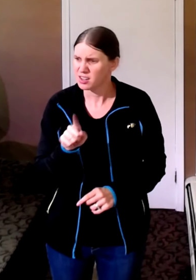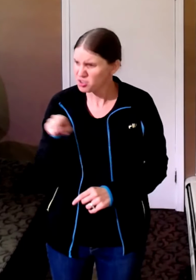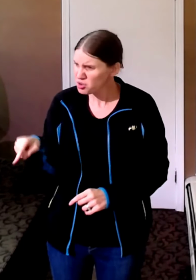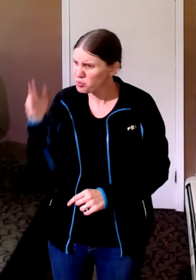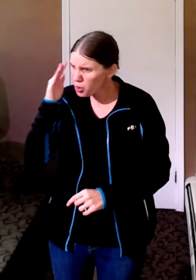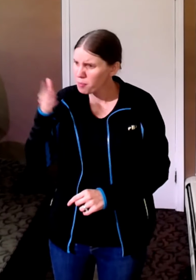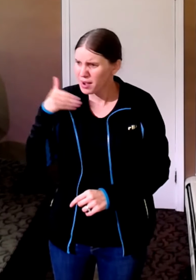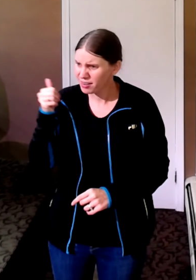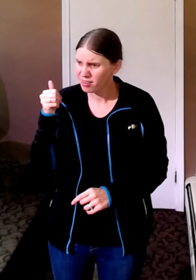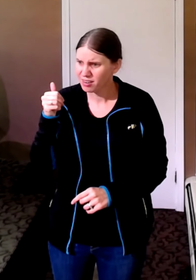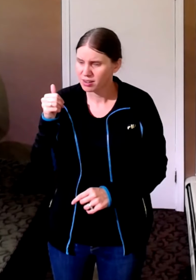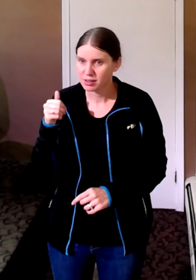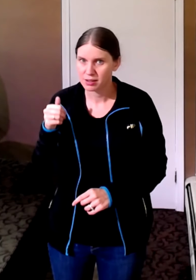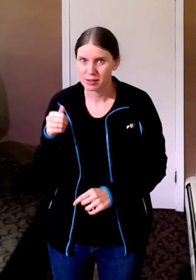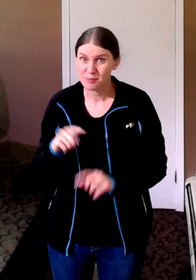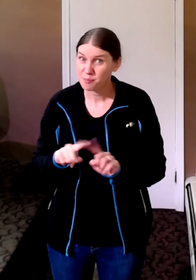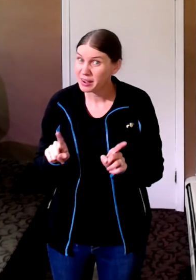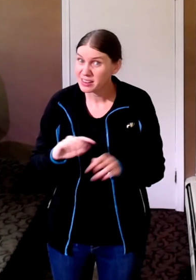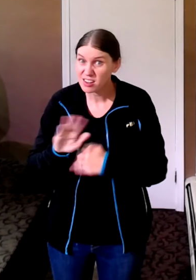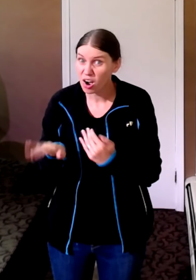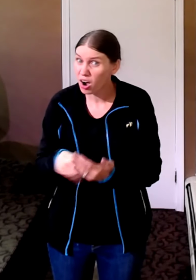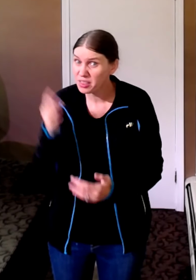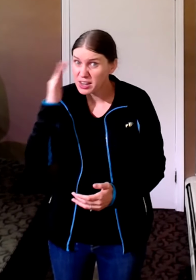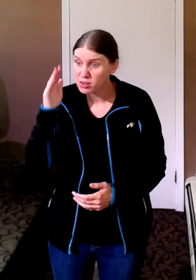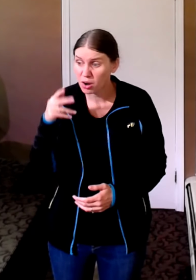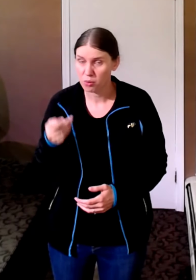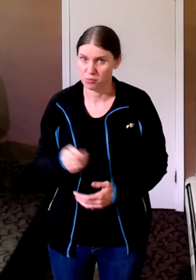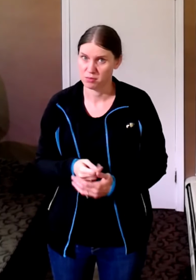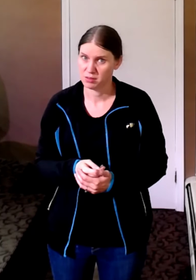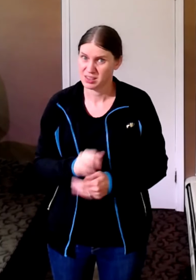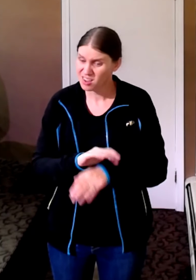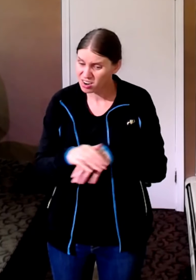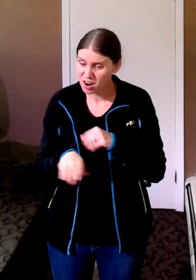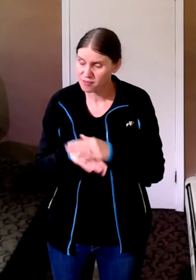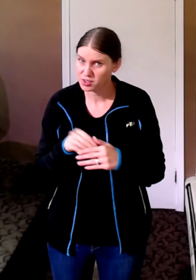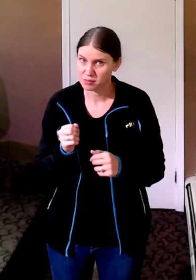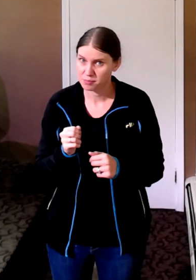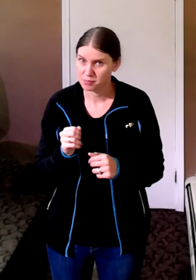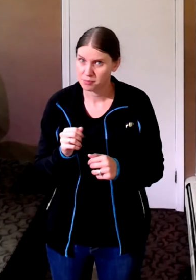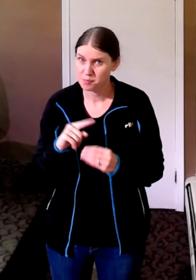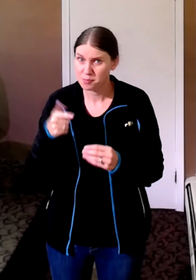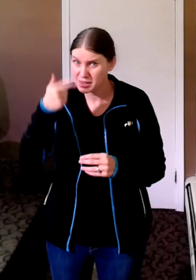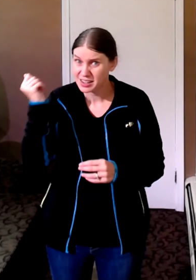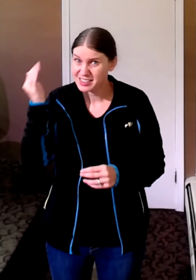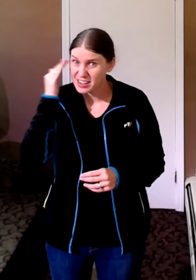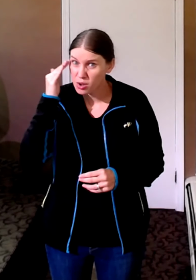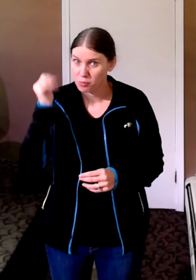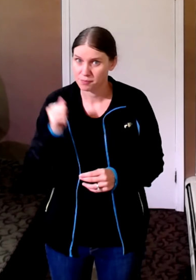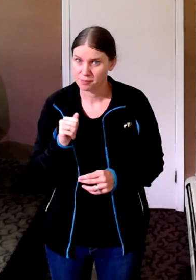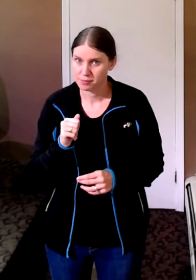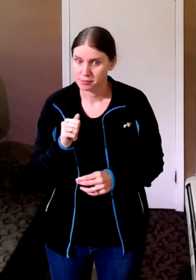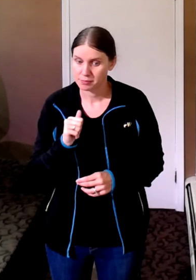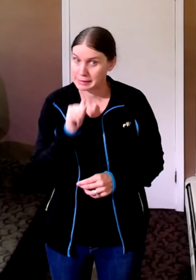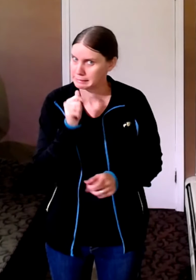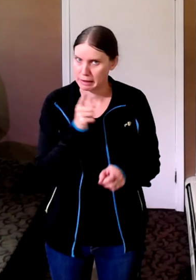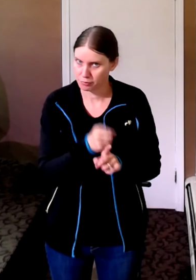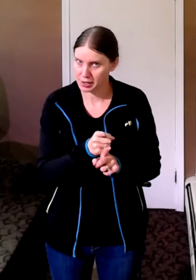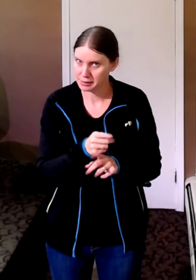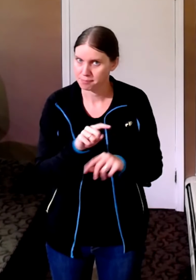Yes, they know better, but that's all they knew, and they're comfortable because it's not right, but it's what I